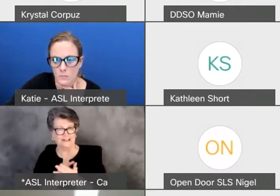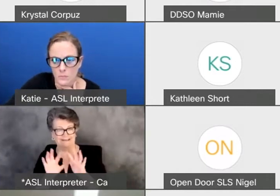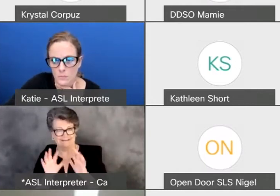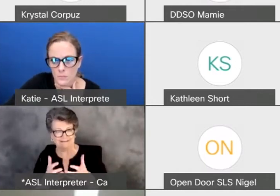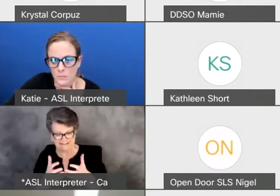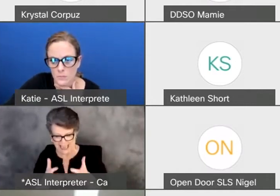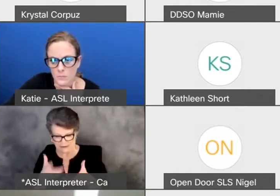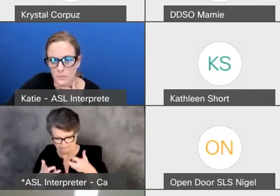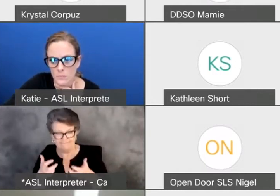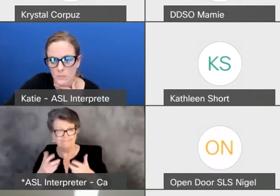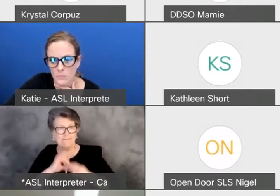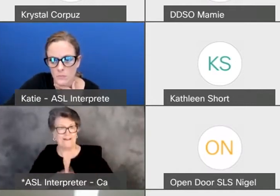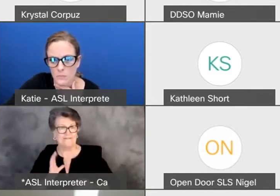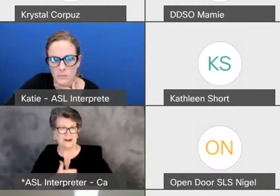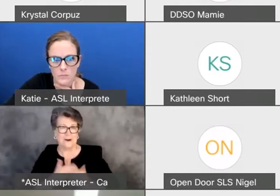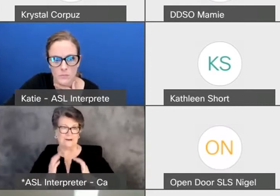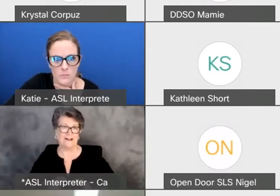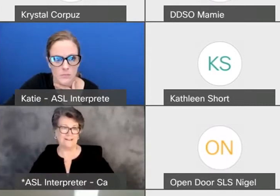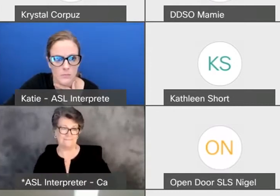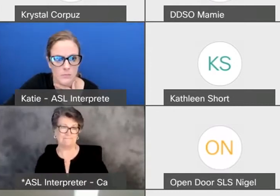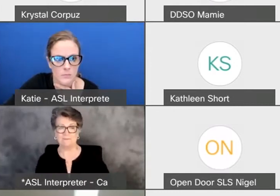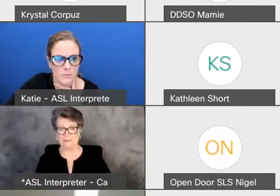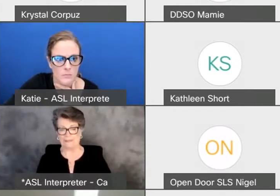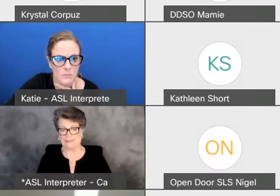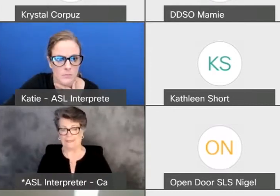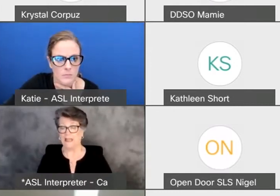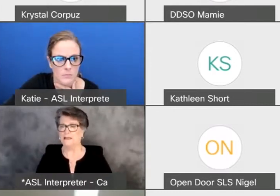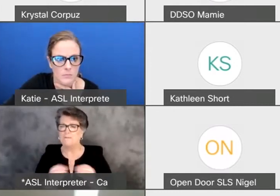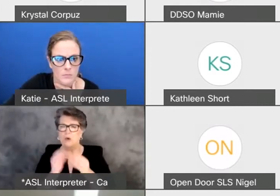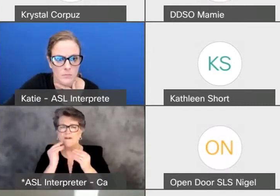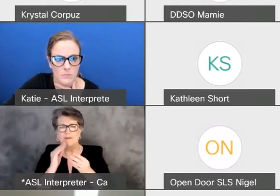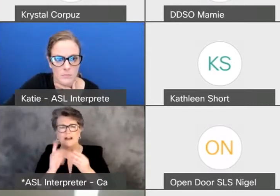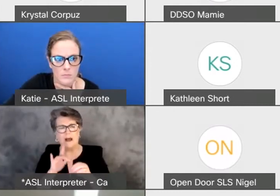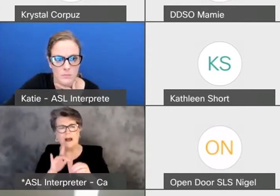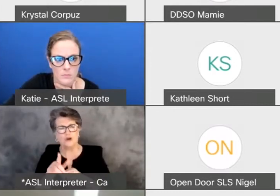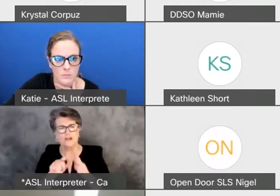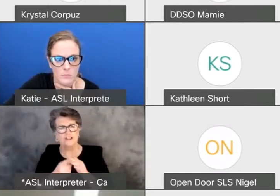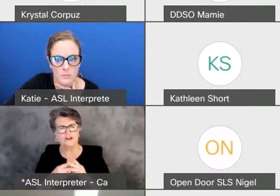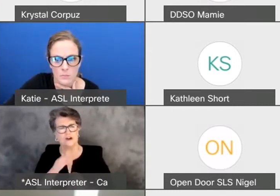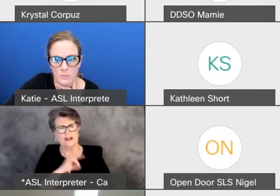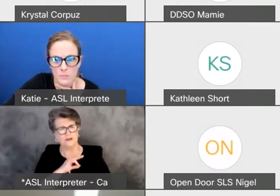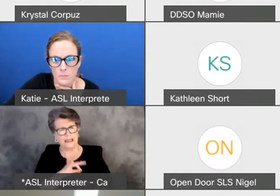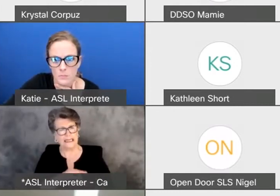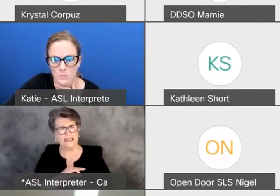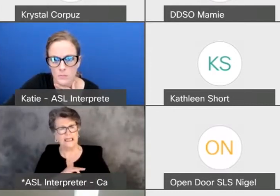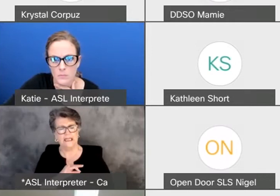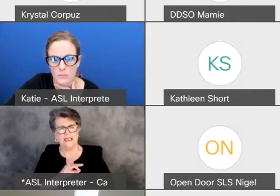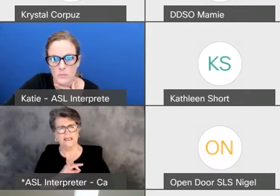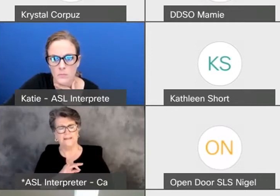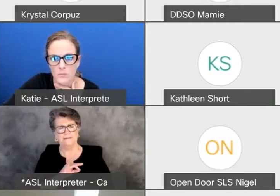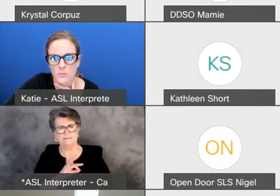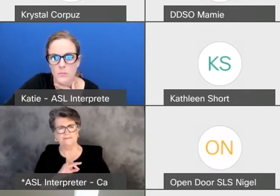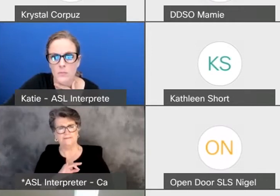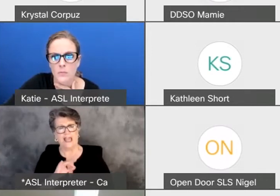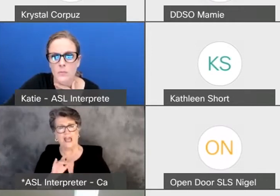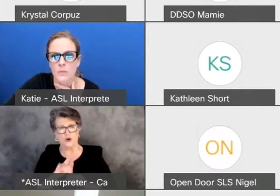benefit to our clients. Let's see, some more information about early start eligibility enhancements and